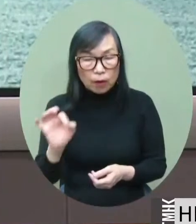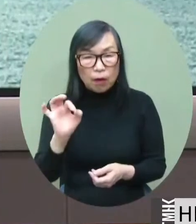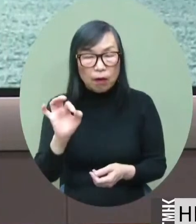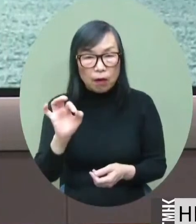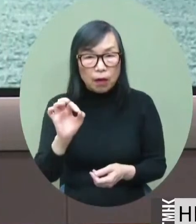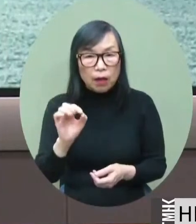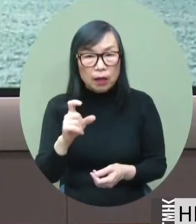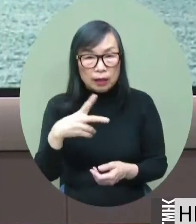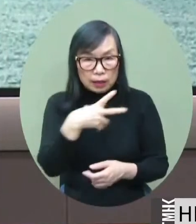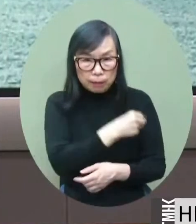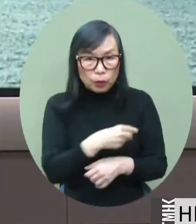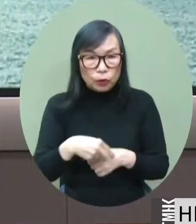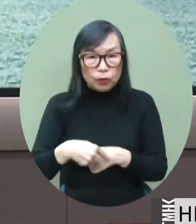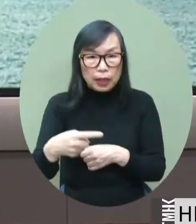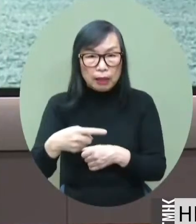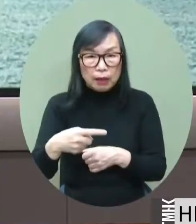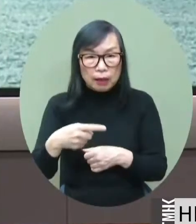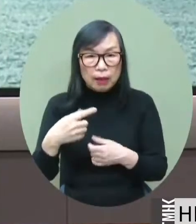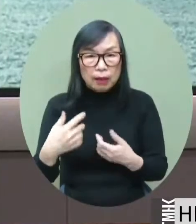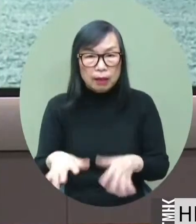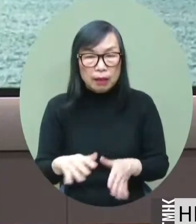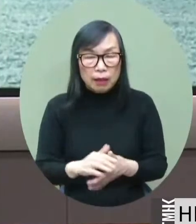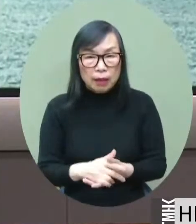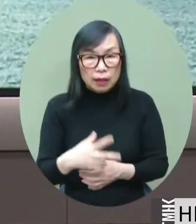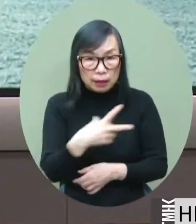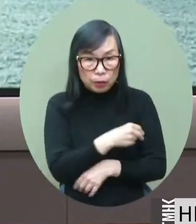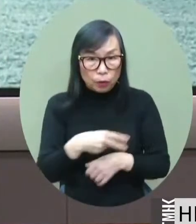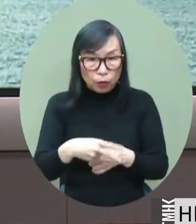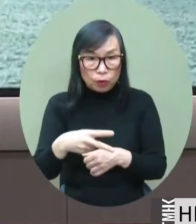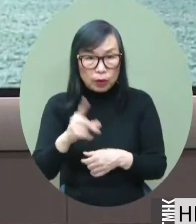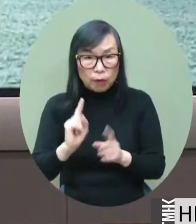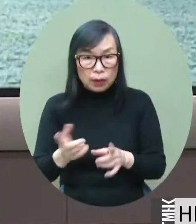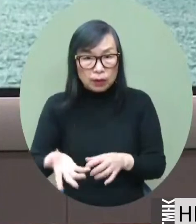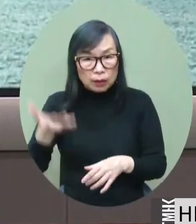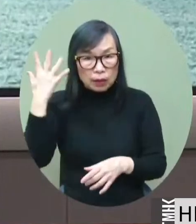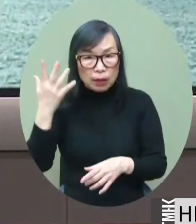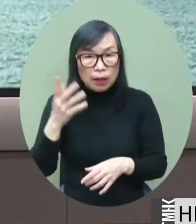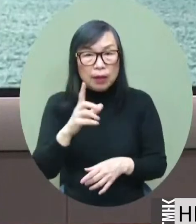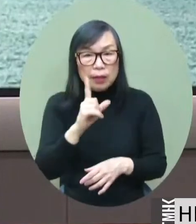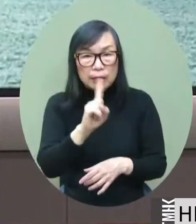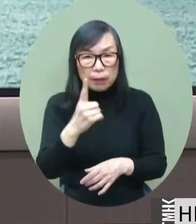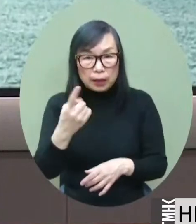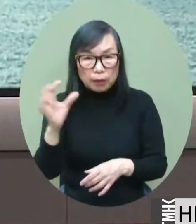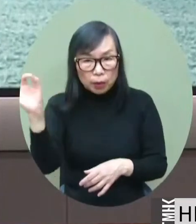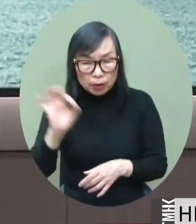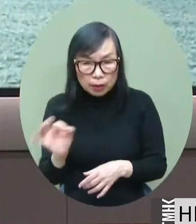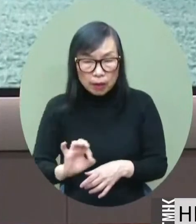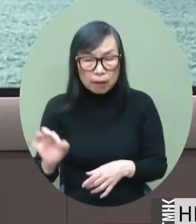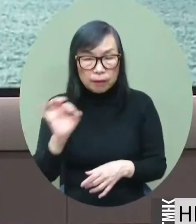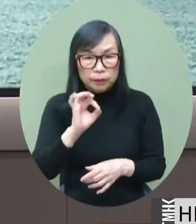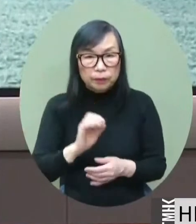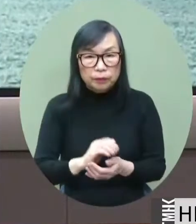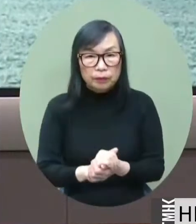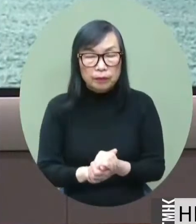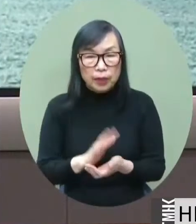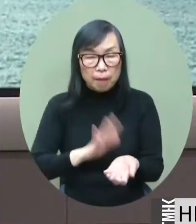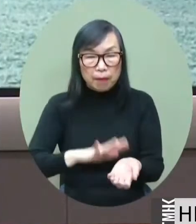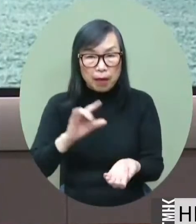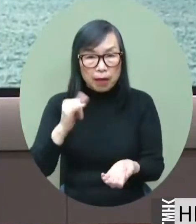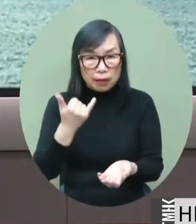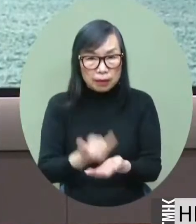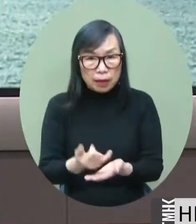22% of the cases had only 1 jab. For those with 2 jabs or above, they accounted for